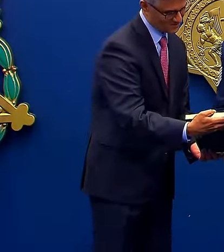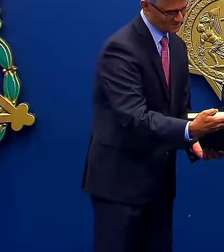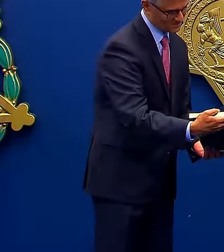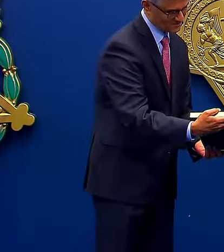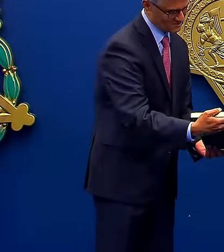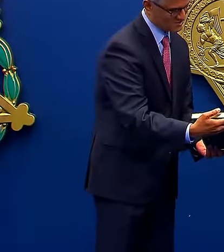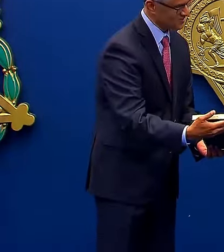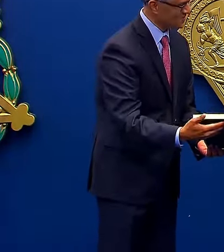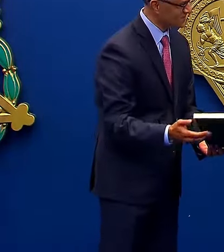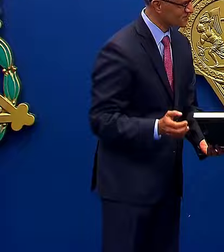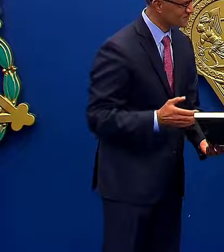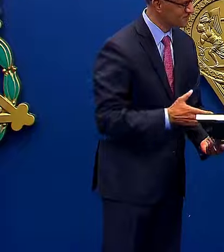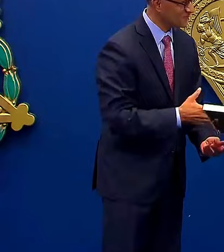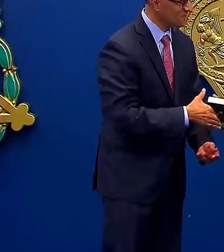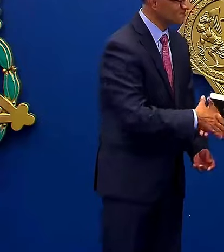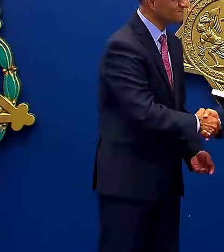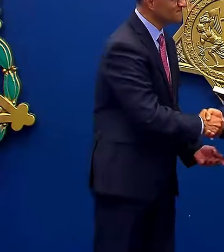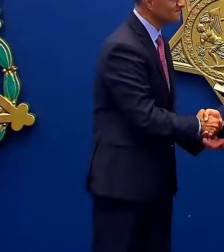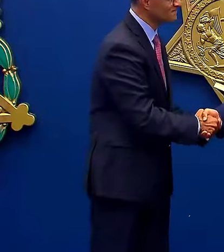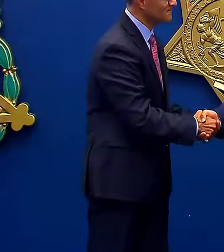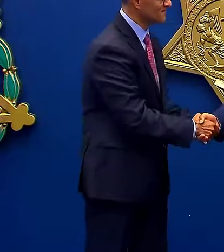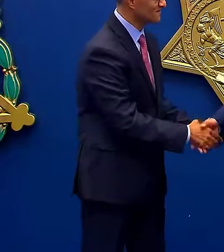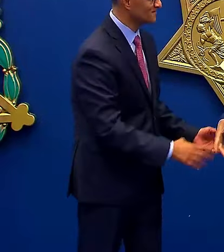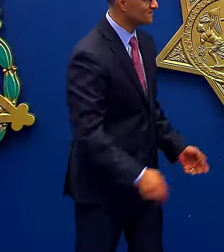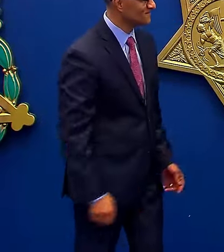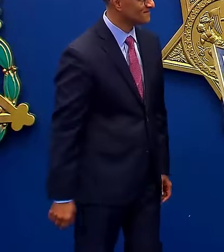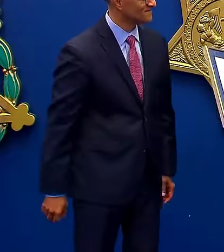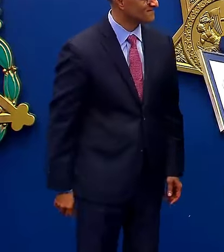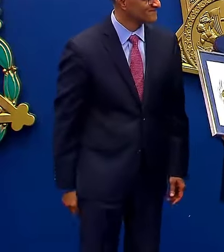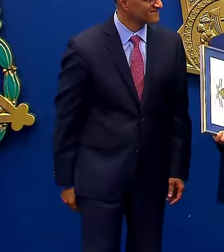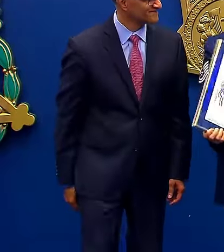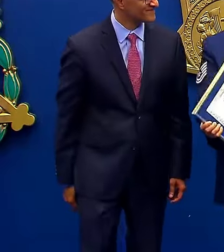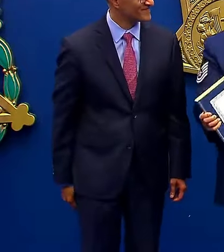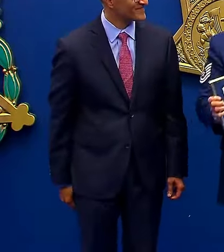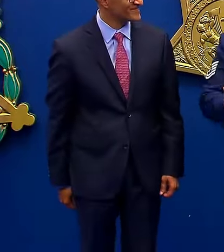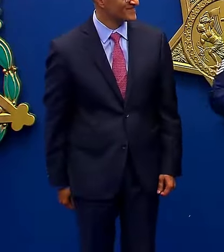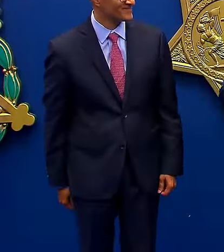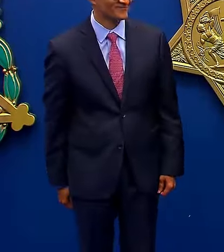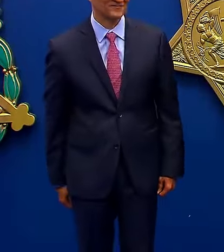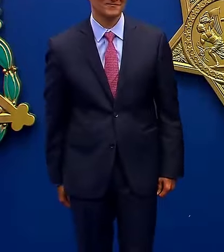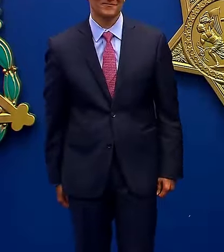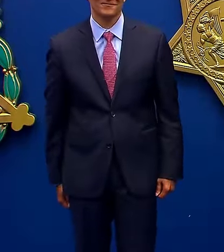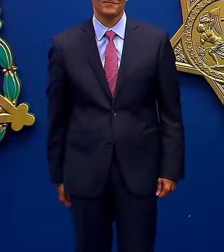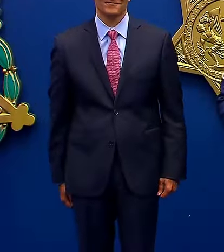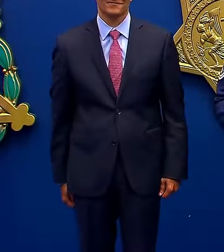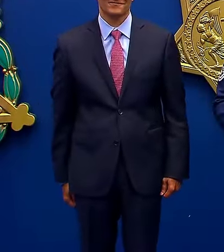to the United States Air Force, Director of Staff, Headquarters, United States Air Force.